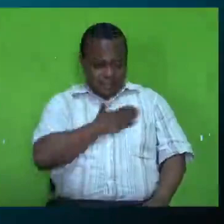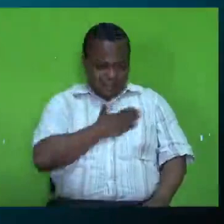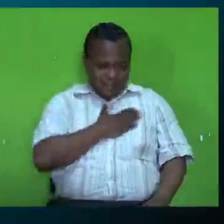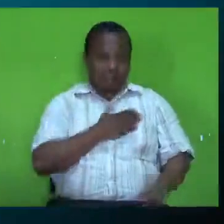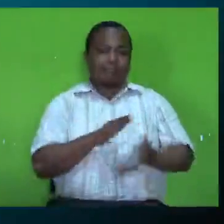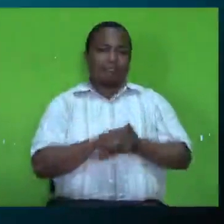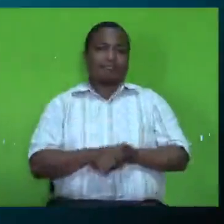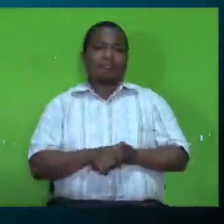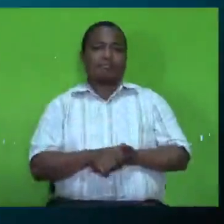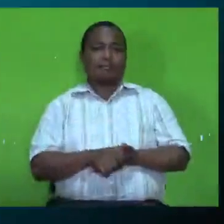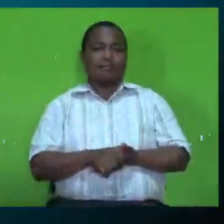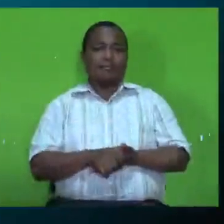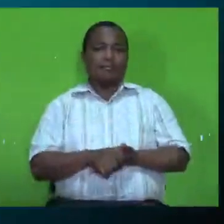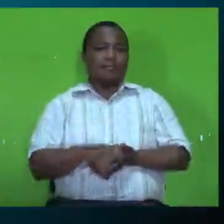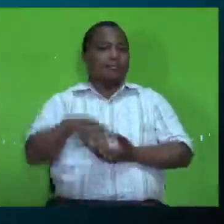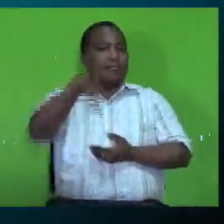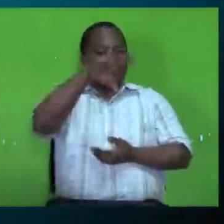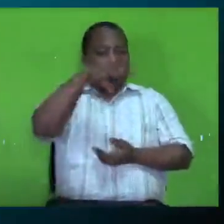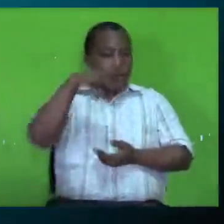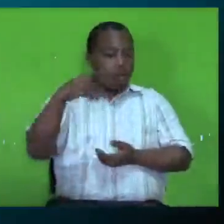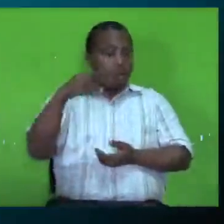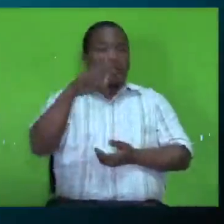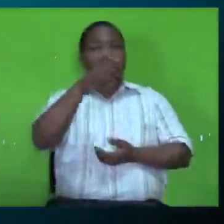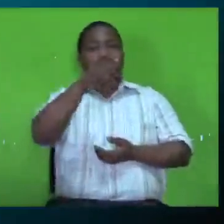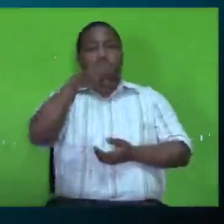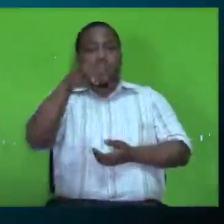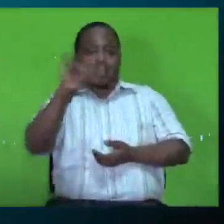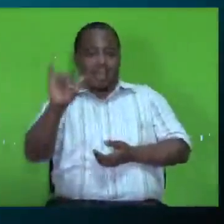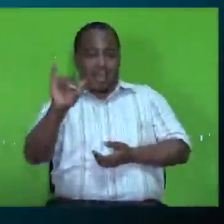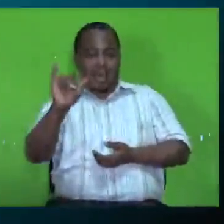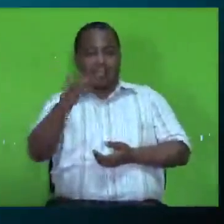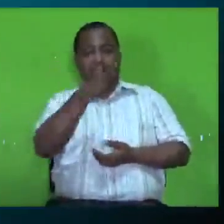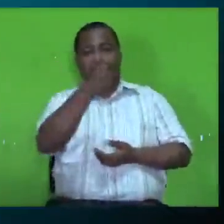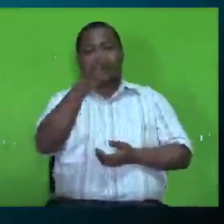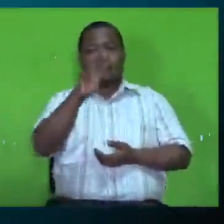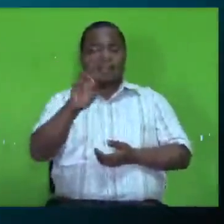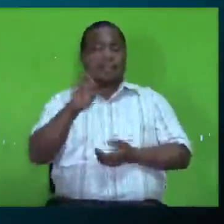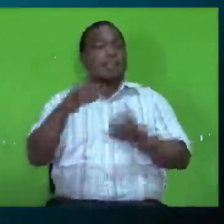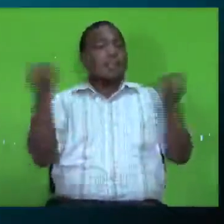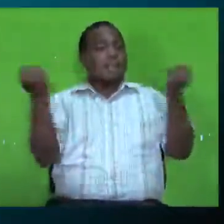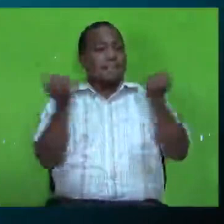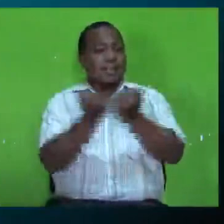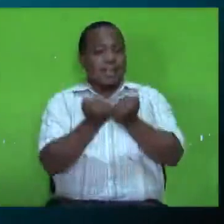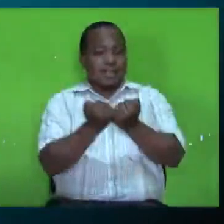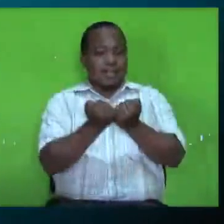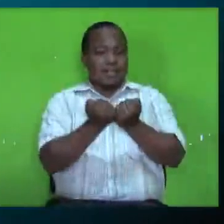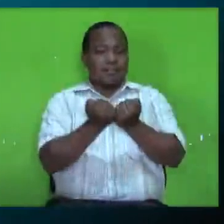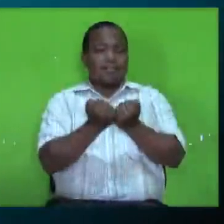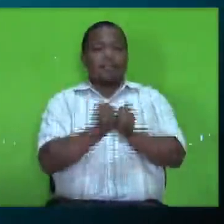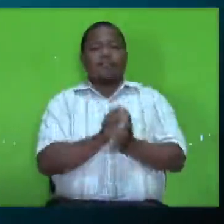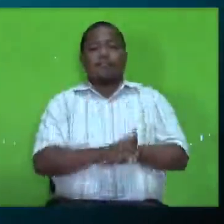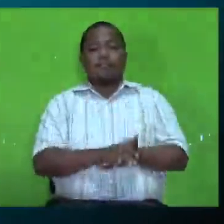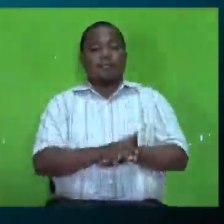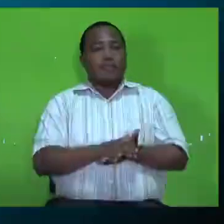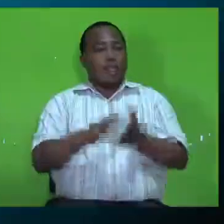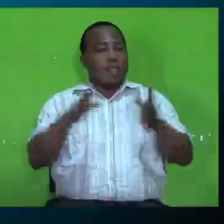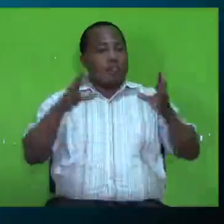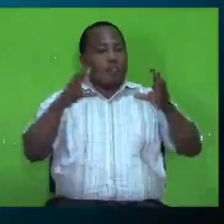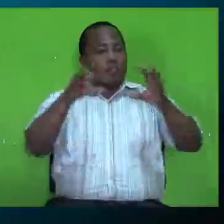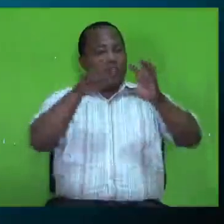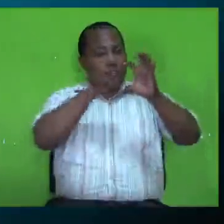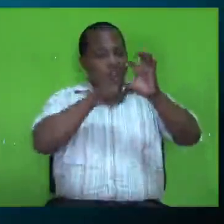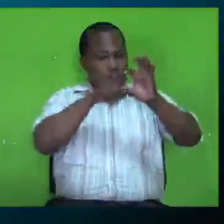My dears, both xylem vessels and trackheads made up of hollow and